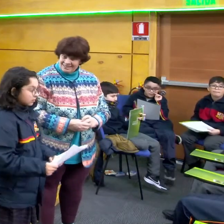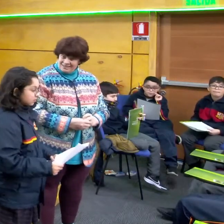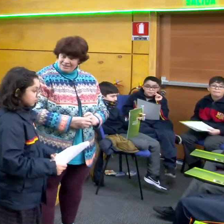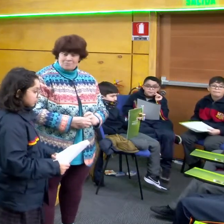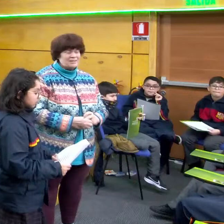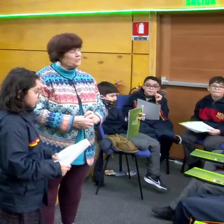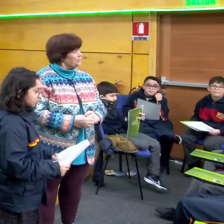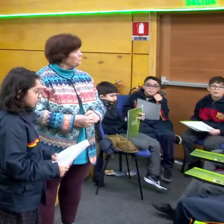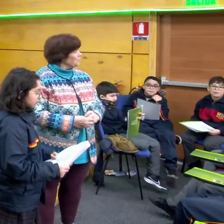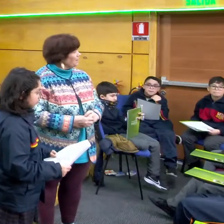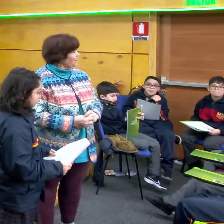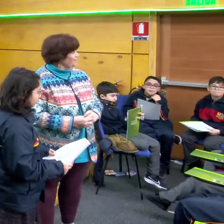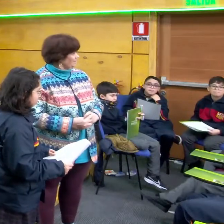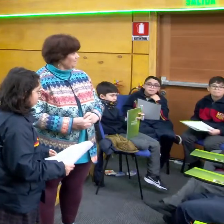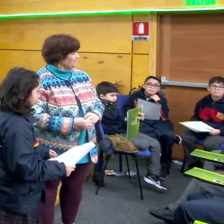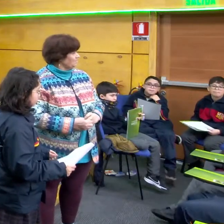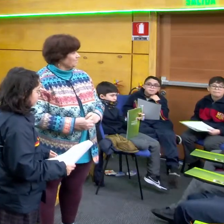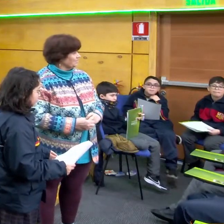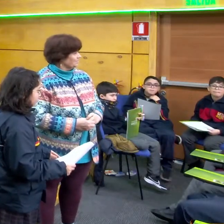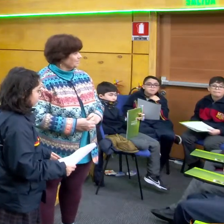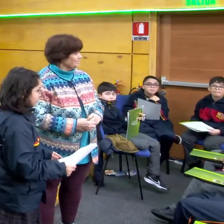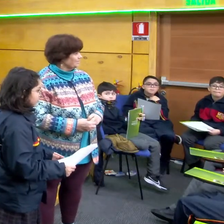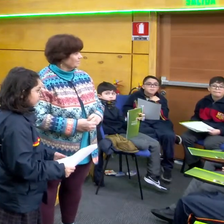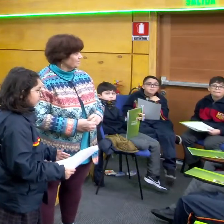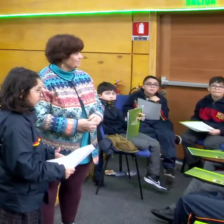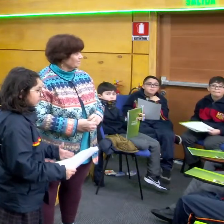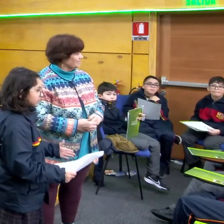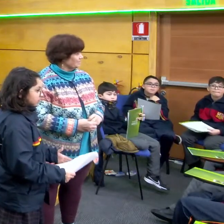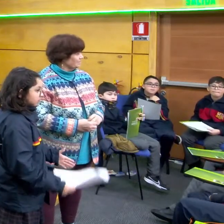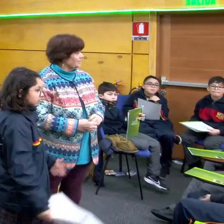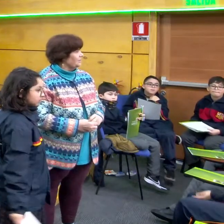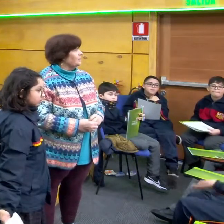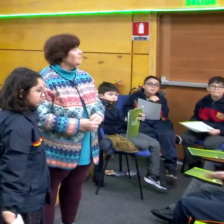done. Something she could work on?